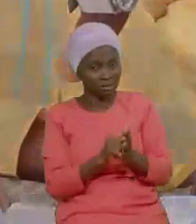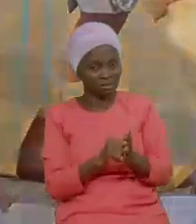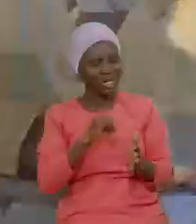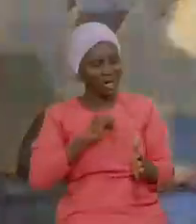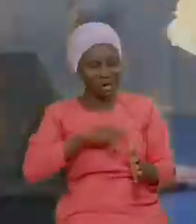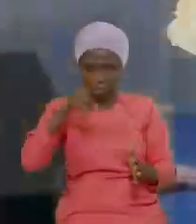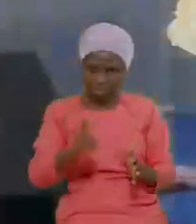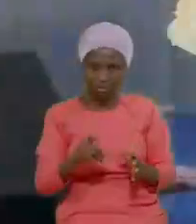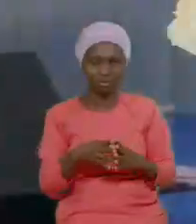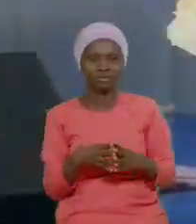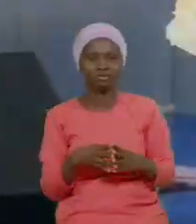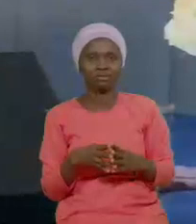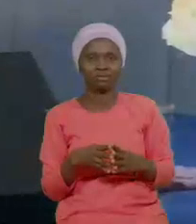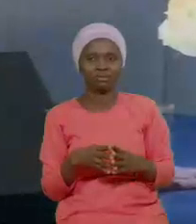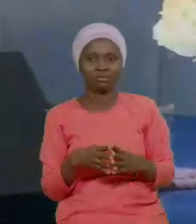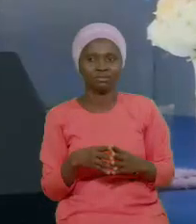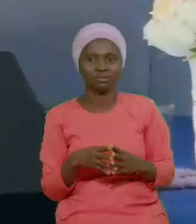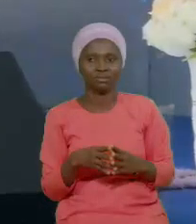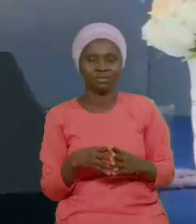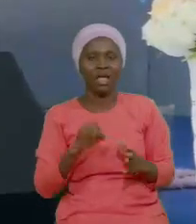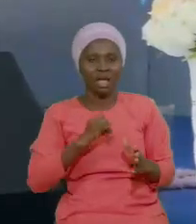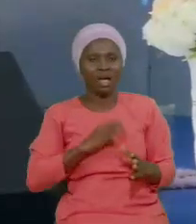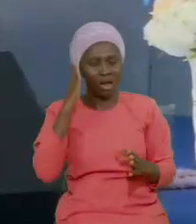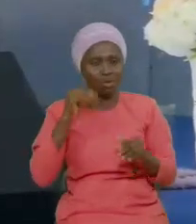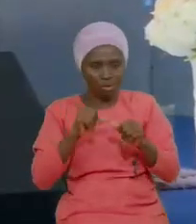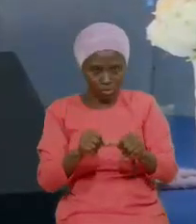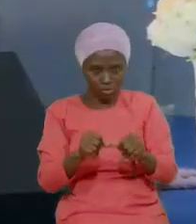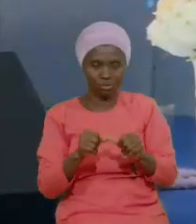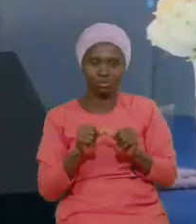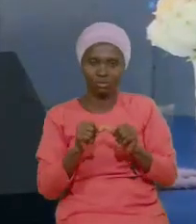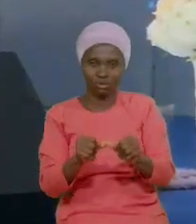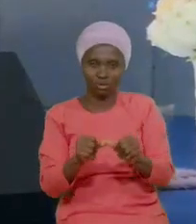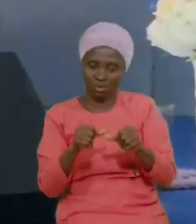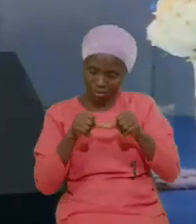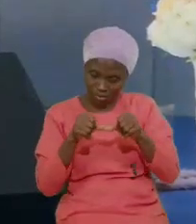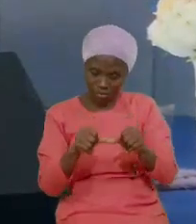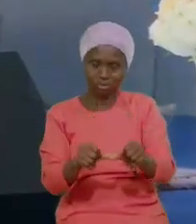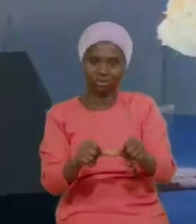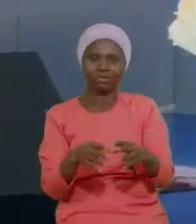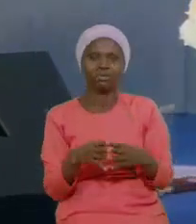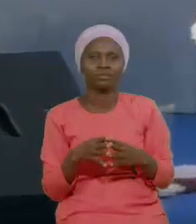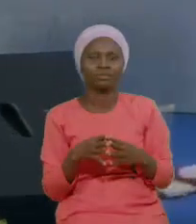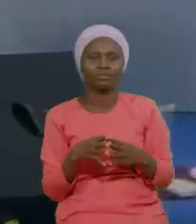must. And he kept on and on and on.